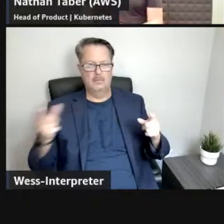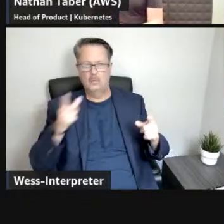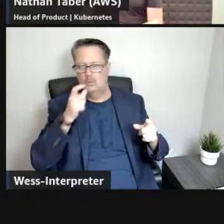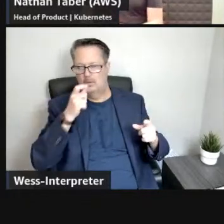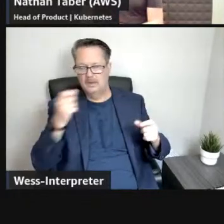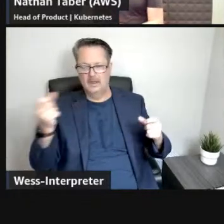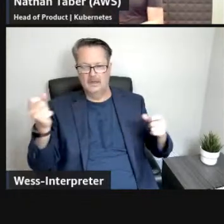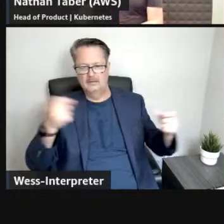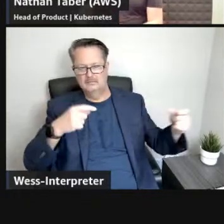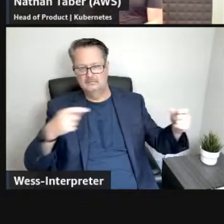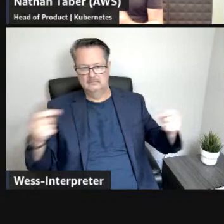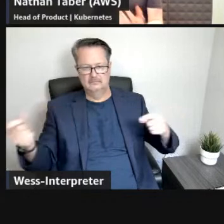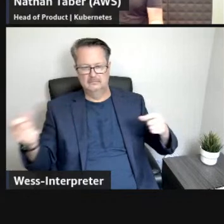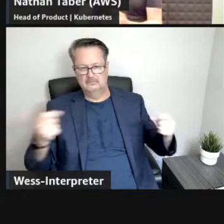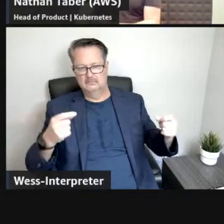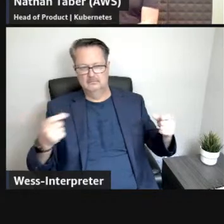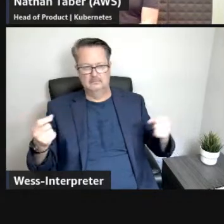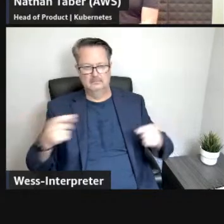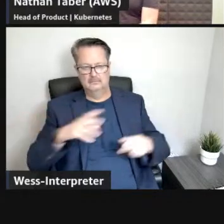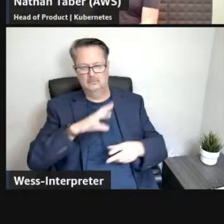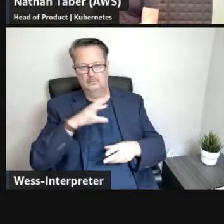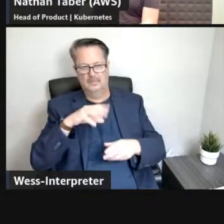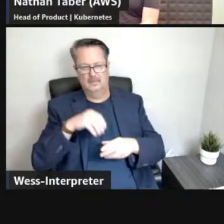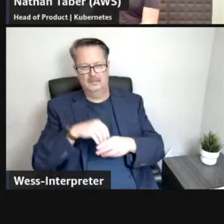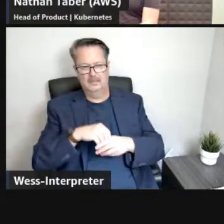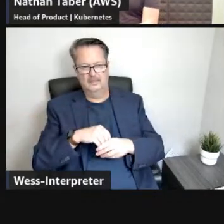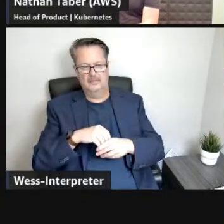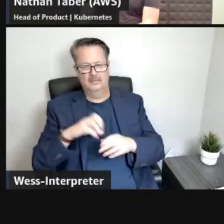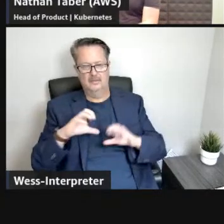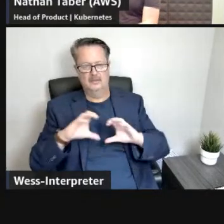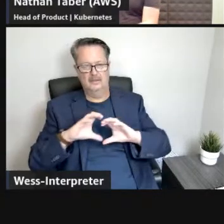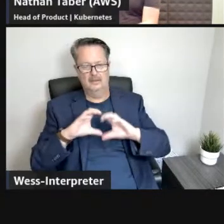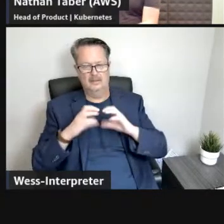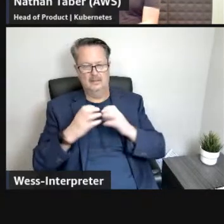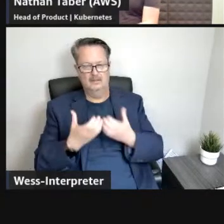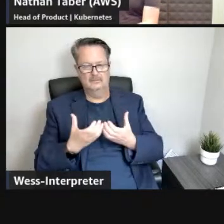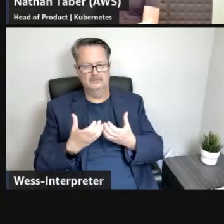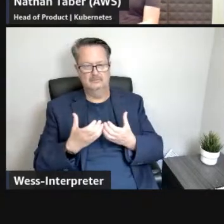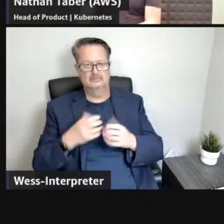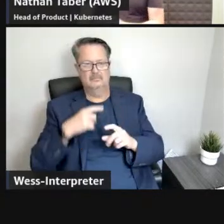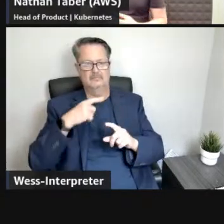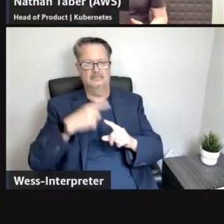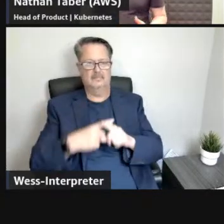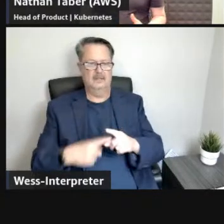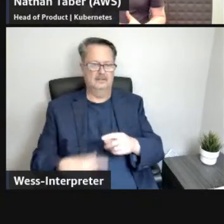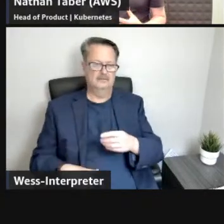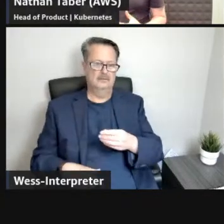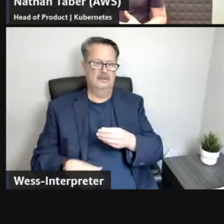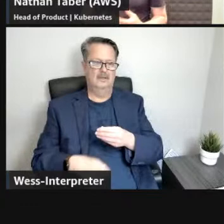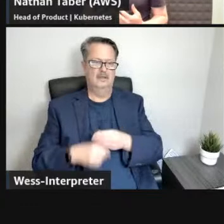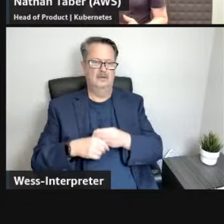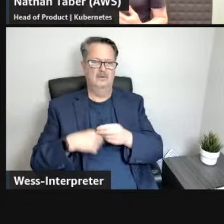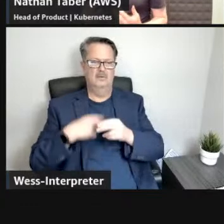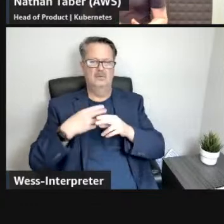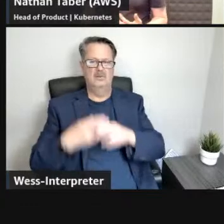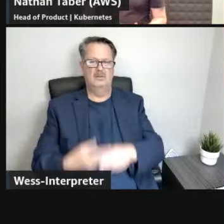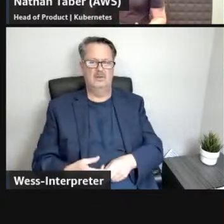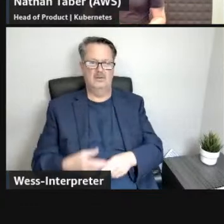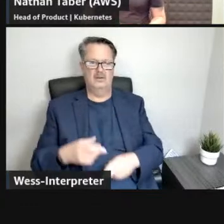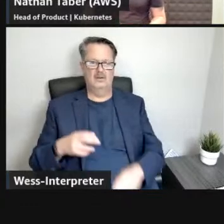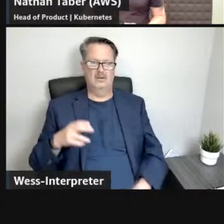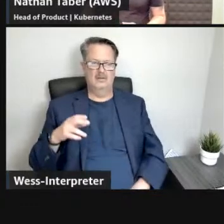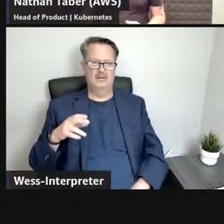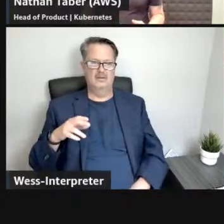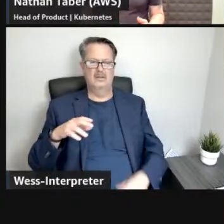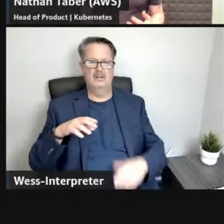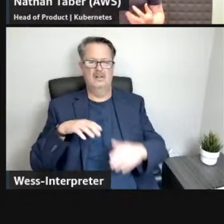side of the cluster. So in addition to network policy support, we're also adding what we call a feature called cluster access